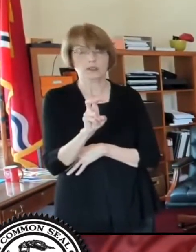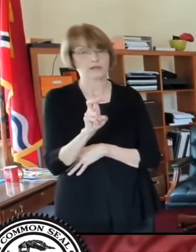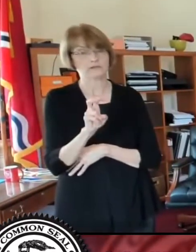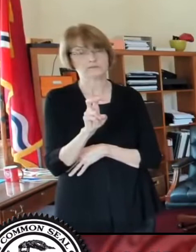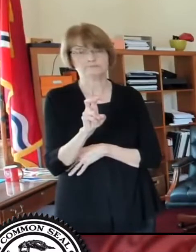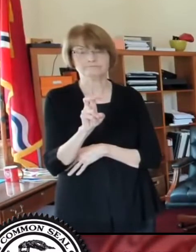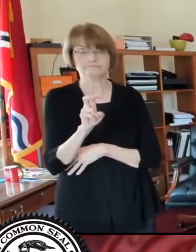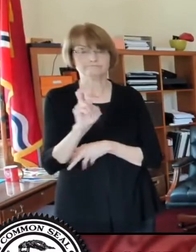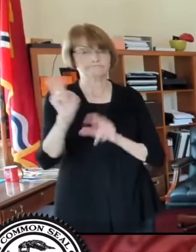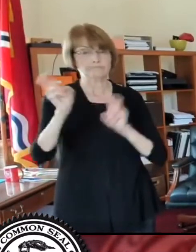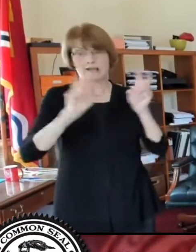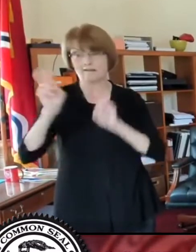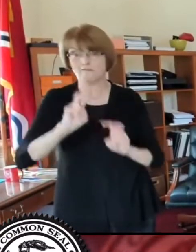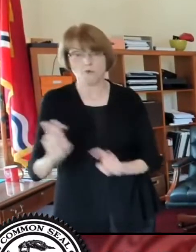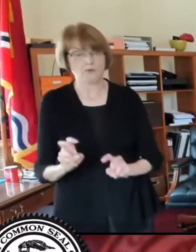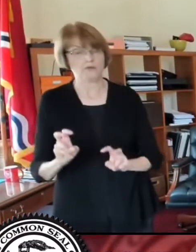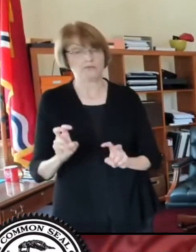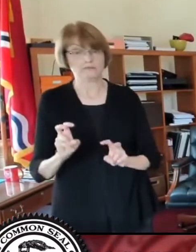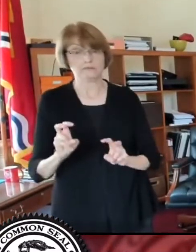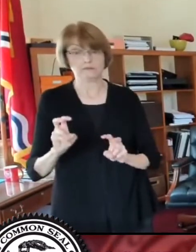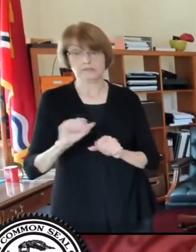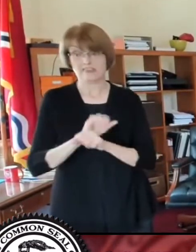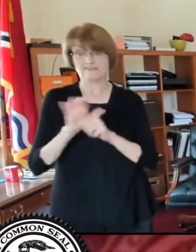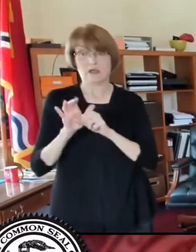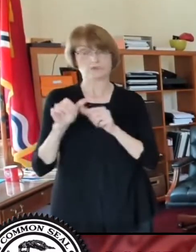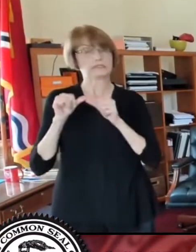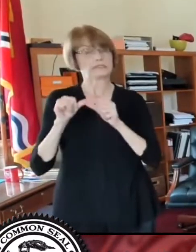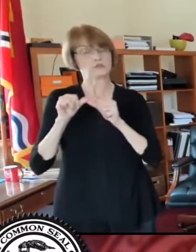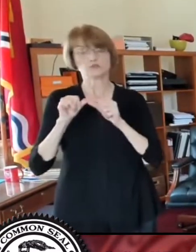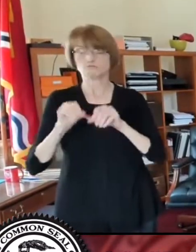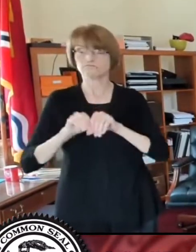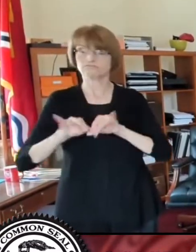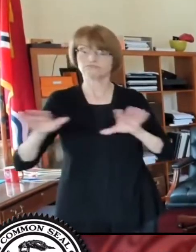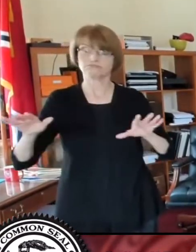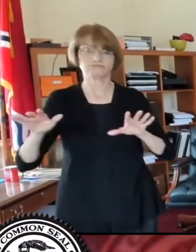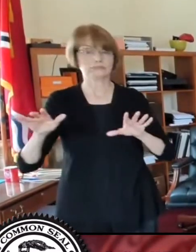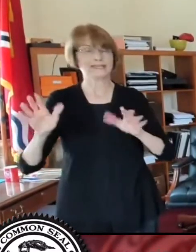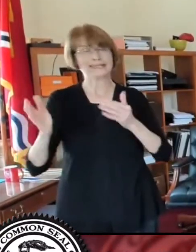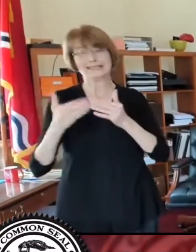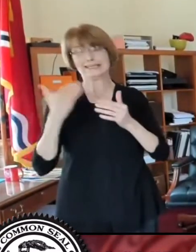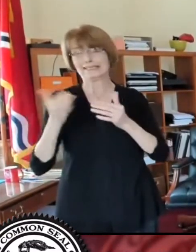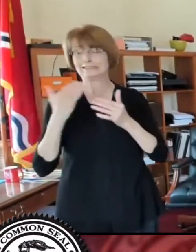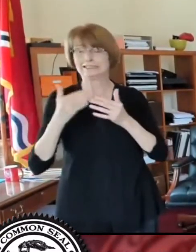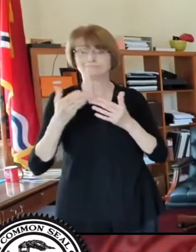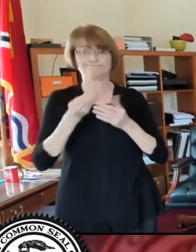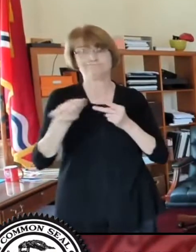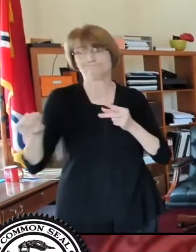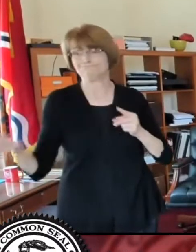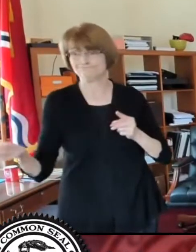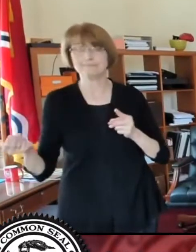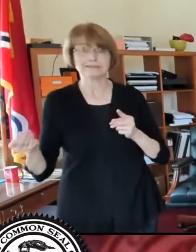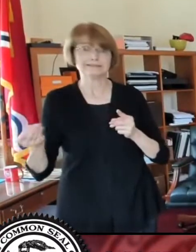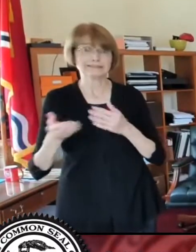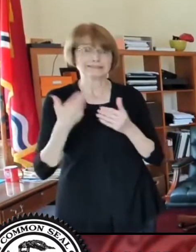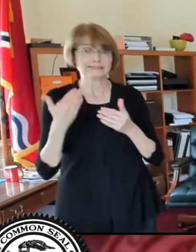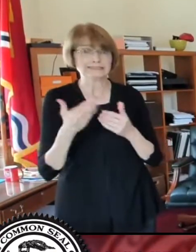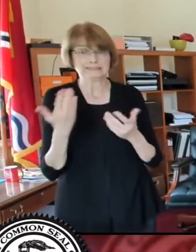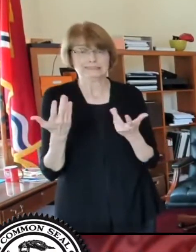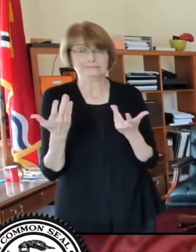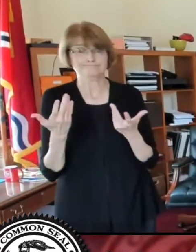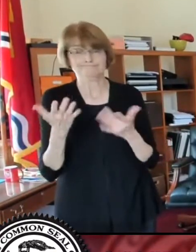and the virus is still with us. It's still very contagious, and so